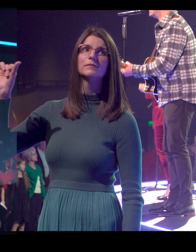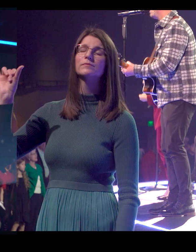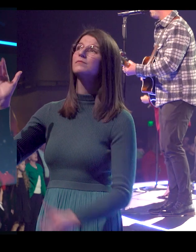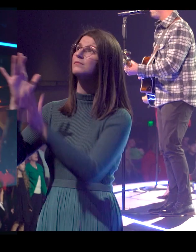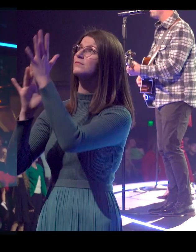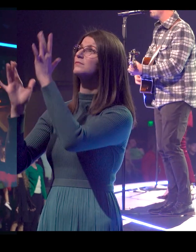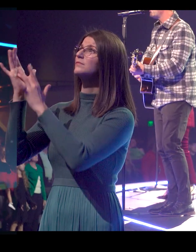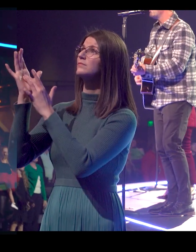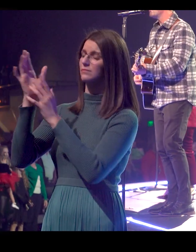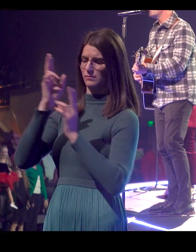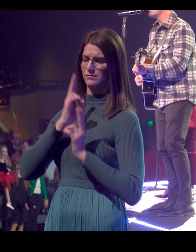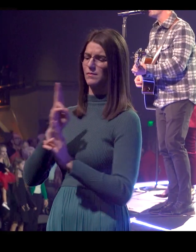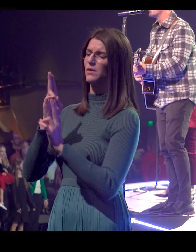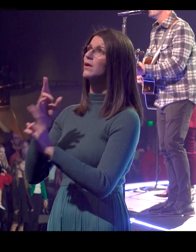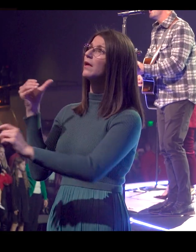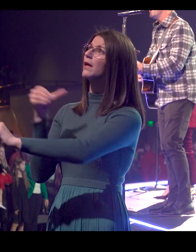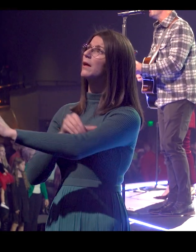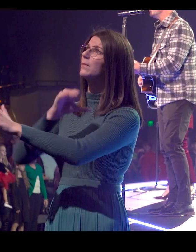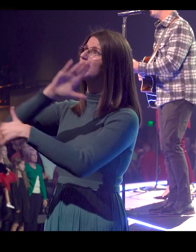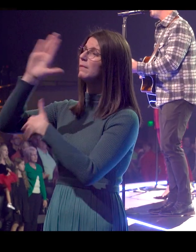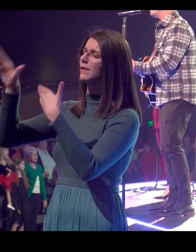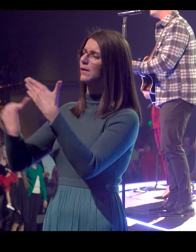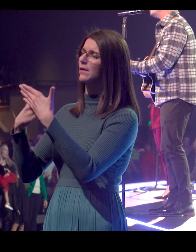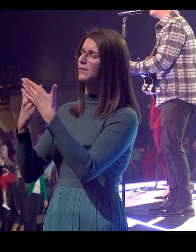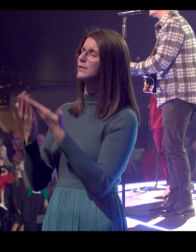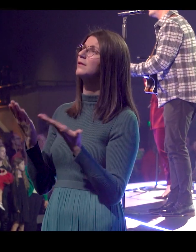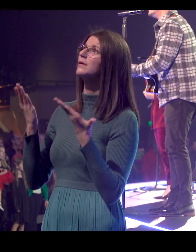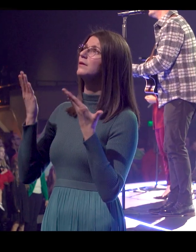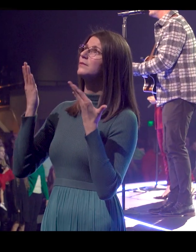power to Jesus.